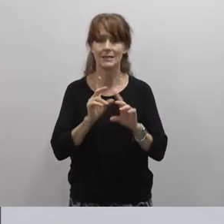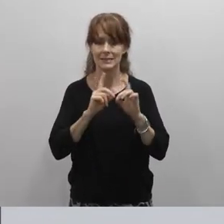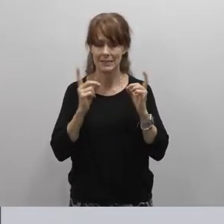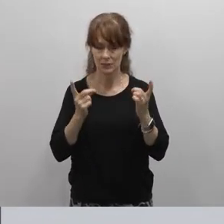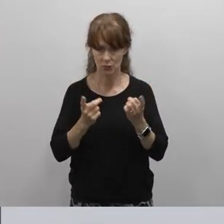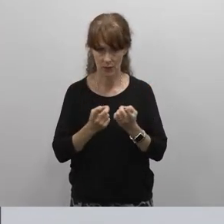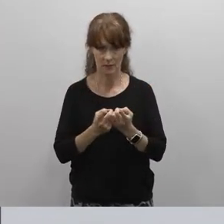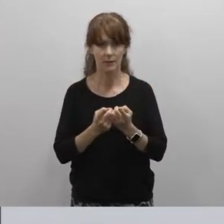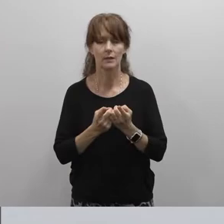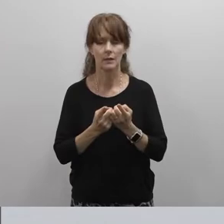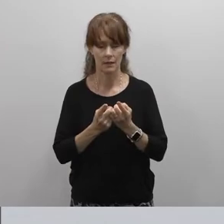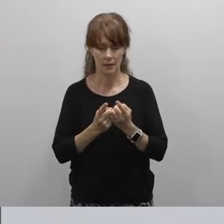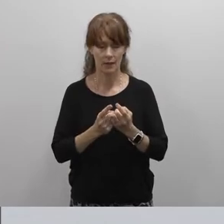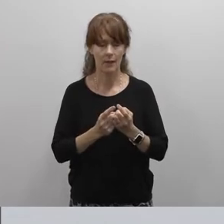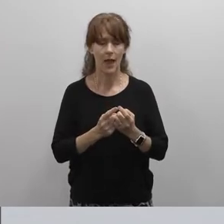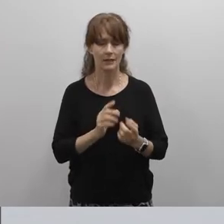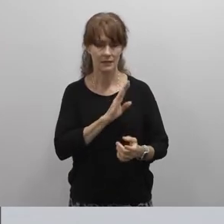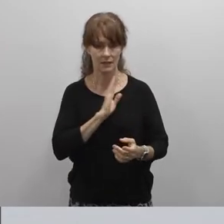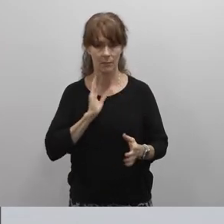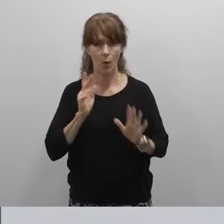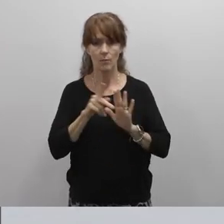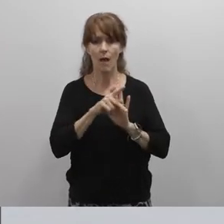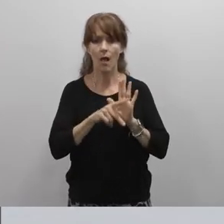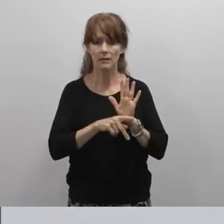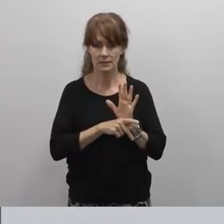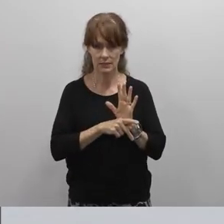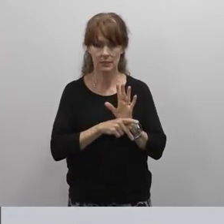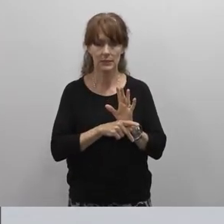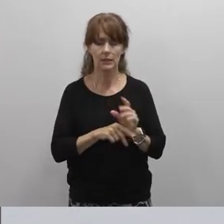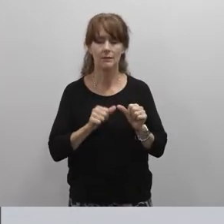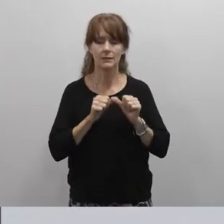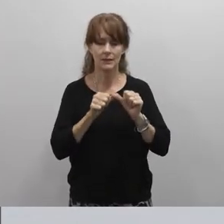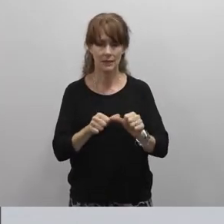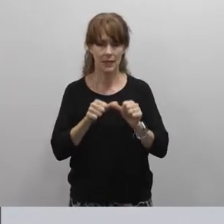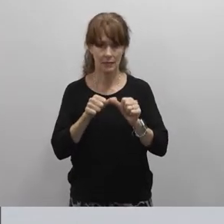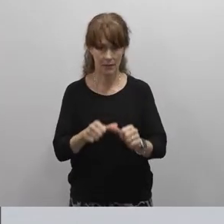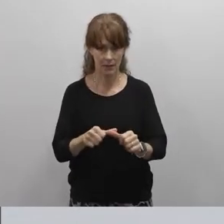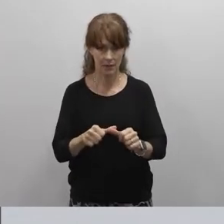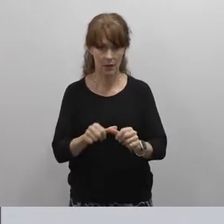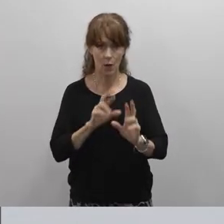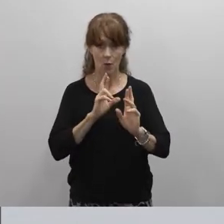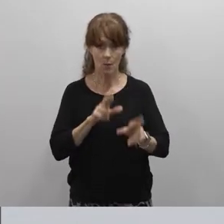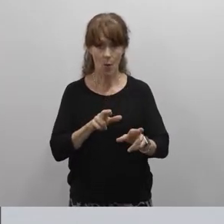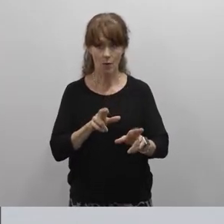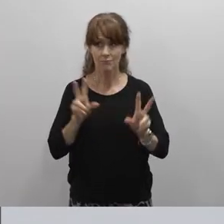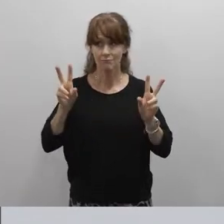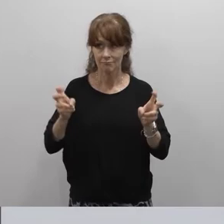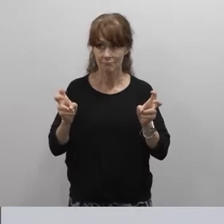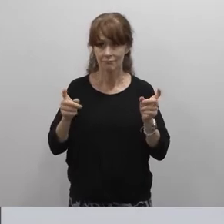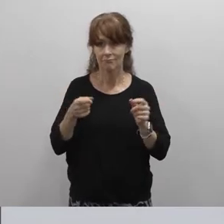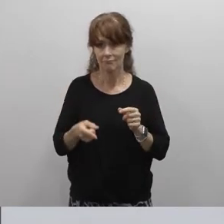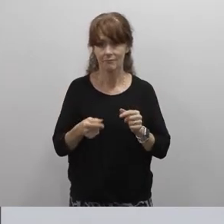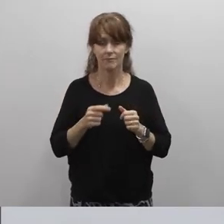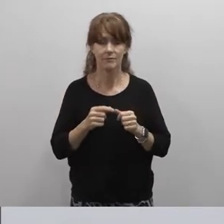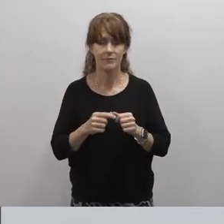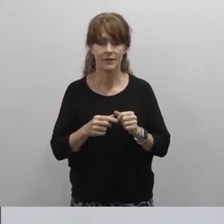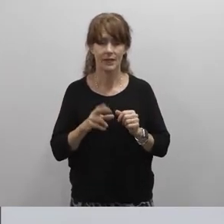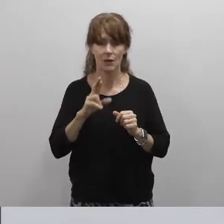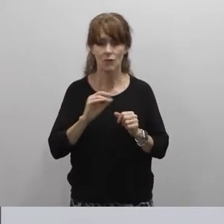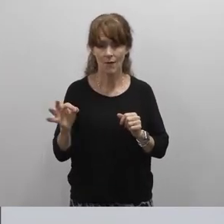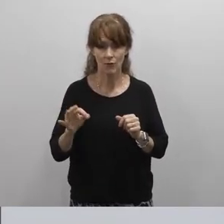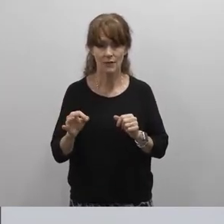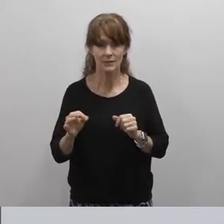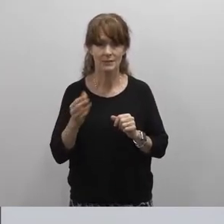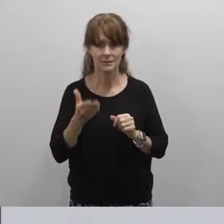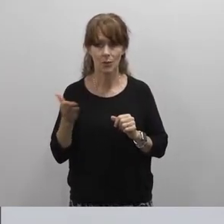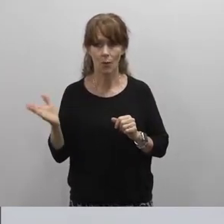this board policy. And I feel that particular tool, the sustainability report, I'll call it, is going to be a reference tool as